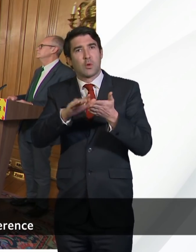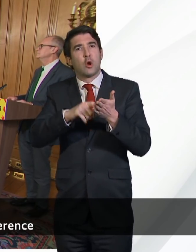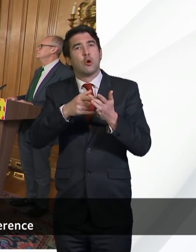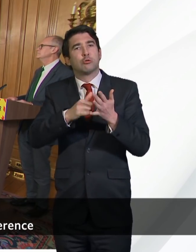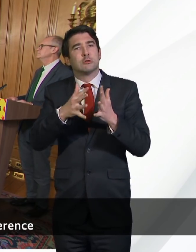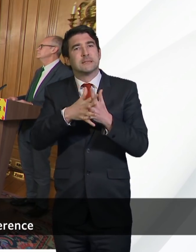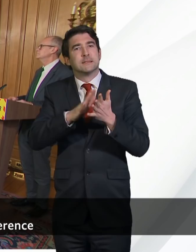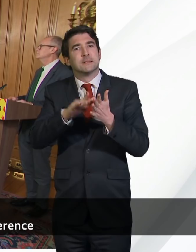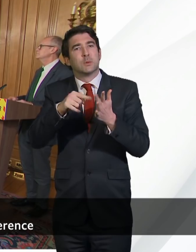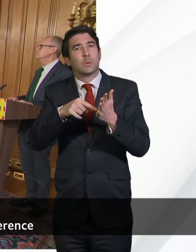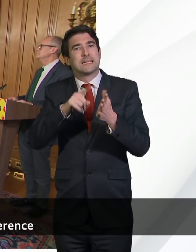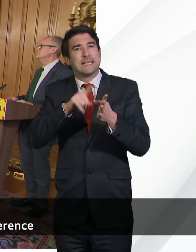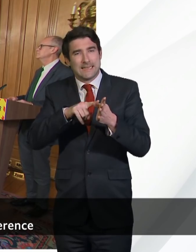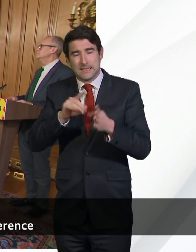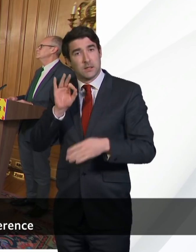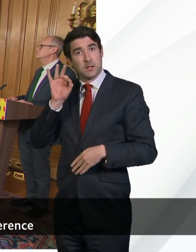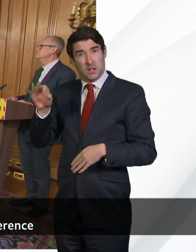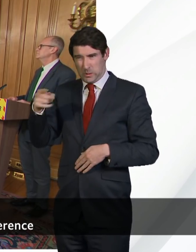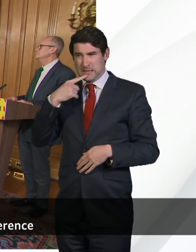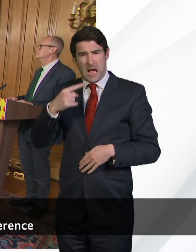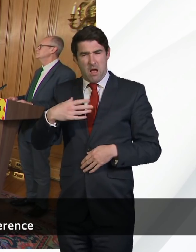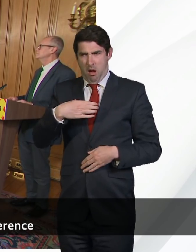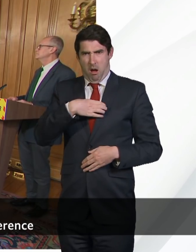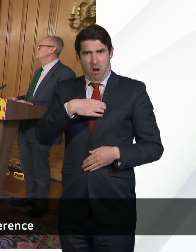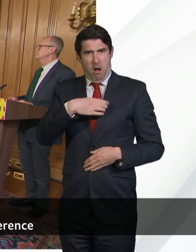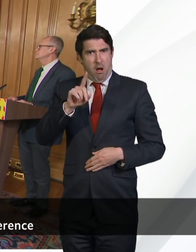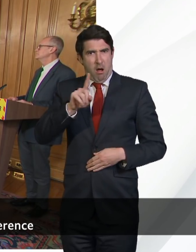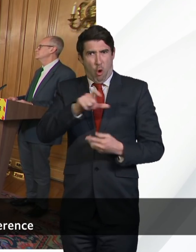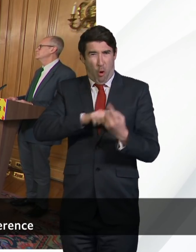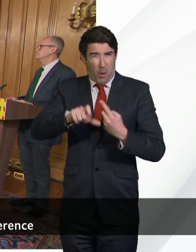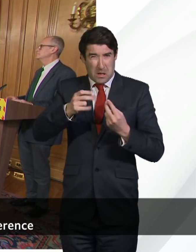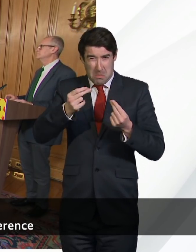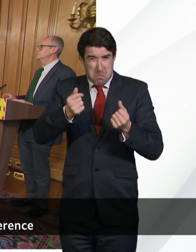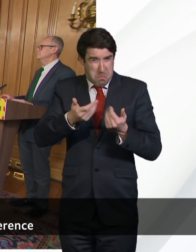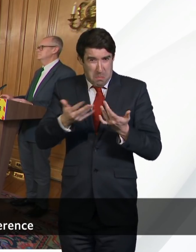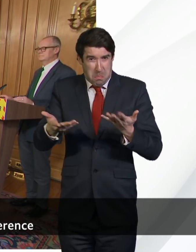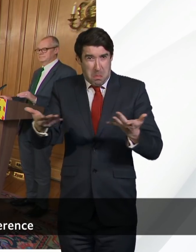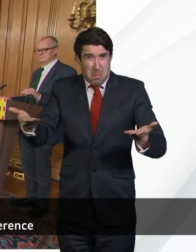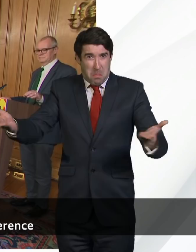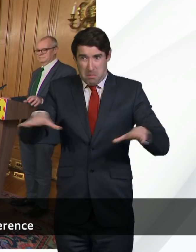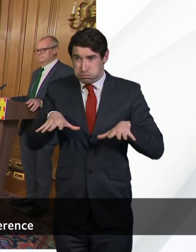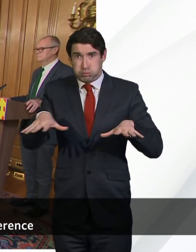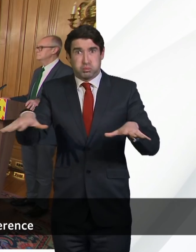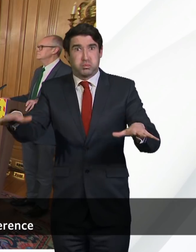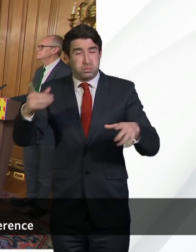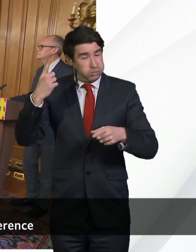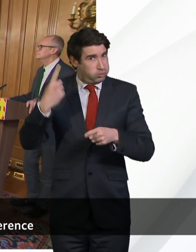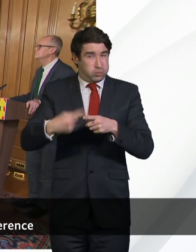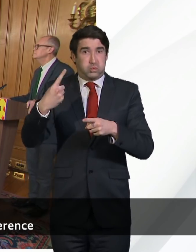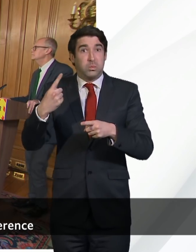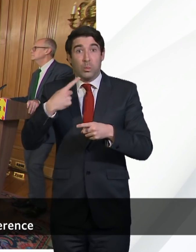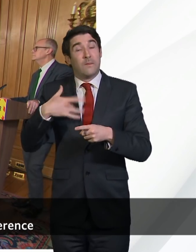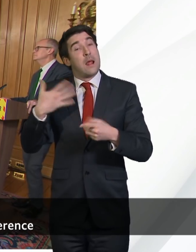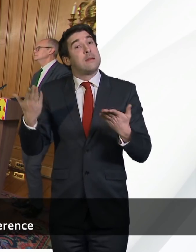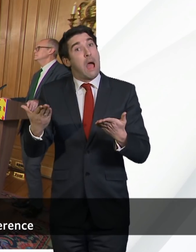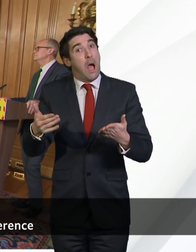communities. Can you say how fast it is now going and being transmitted? Has that transmission rate now